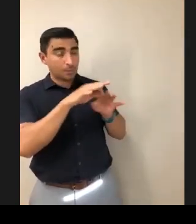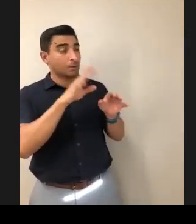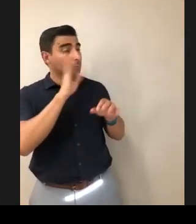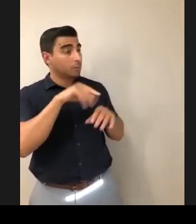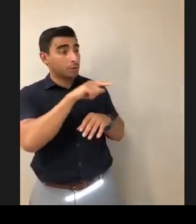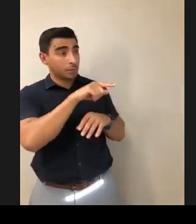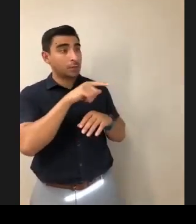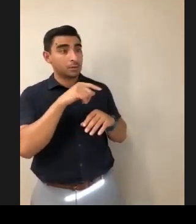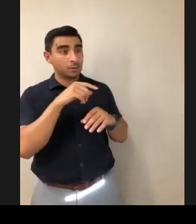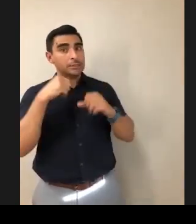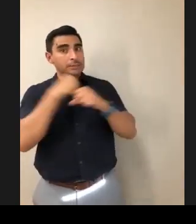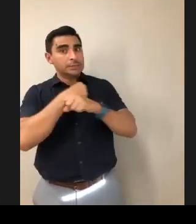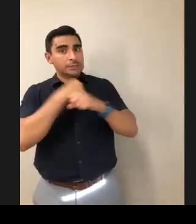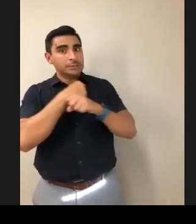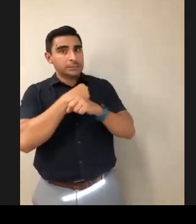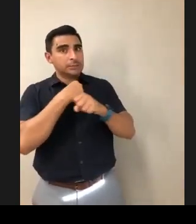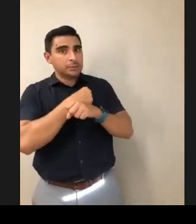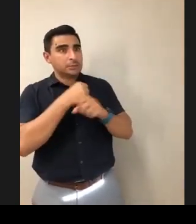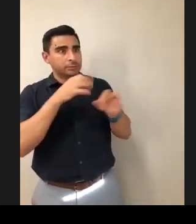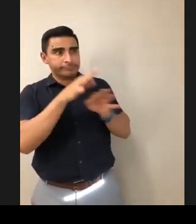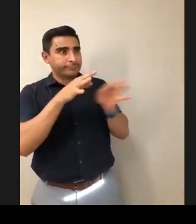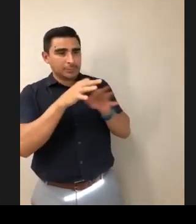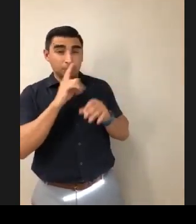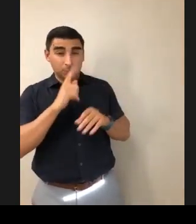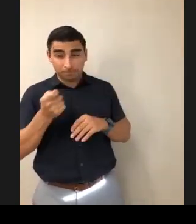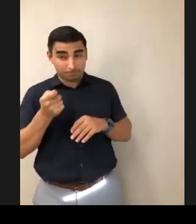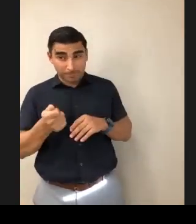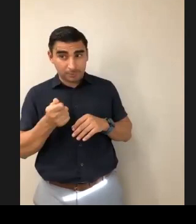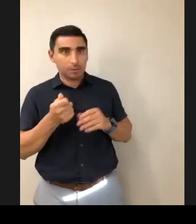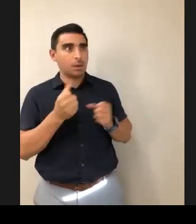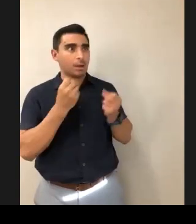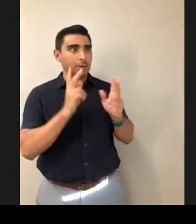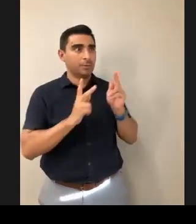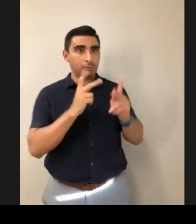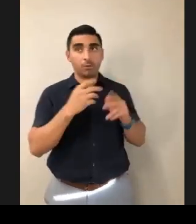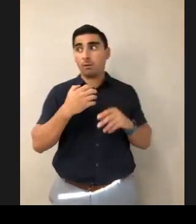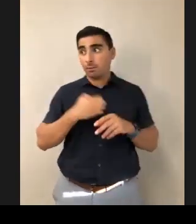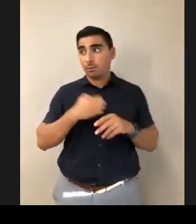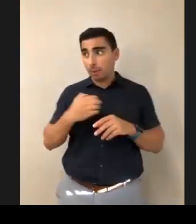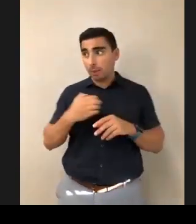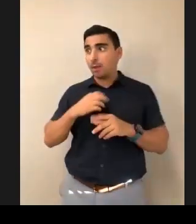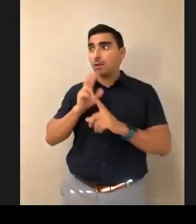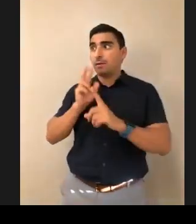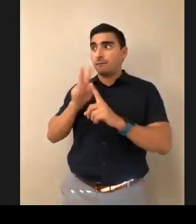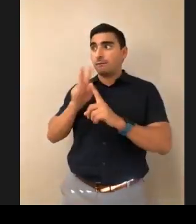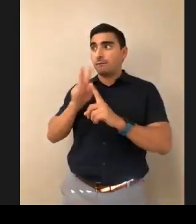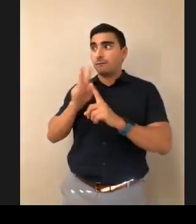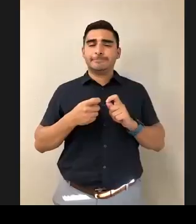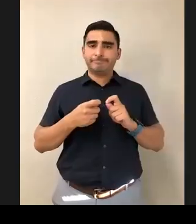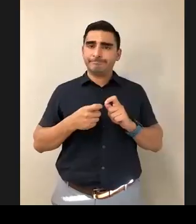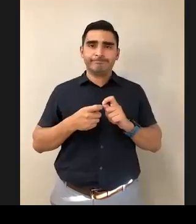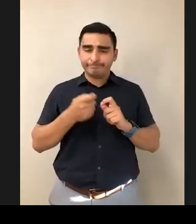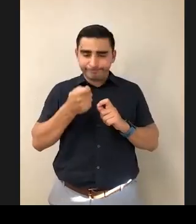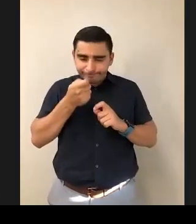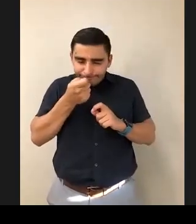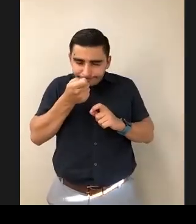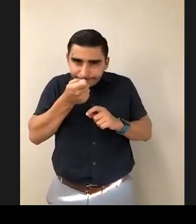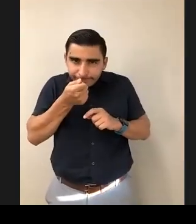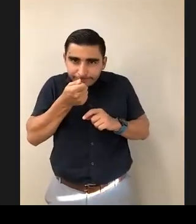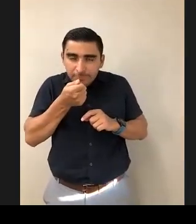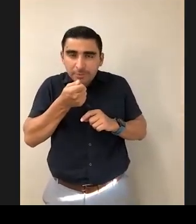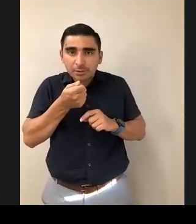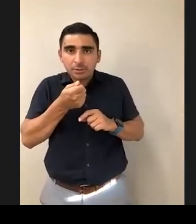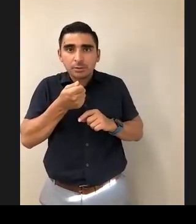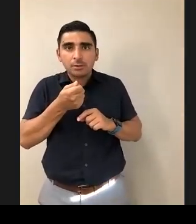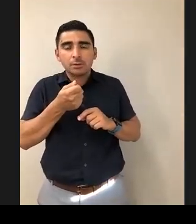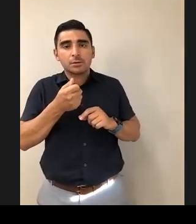and they were infinitesimal. I mean, there's almost hardly any cases where someone would come back after having